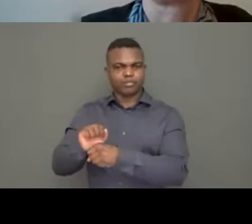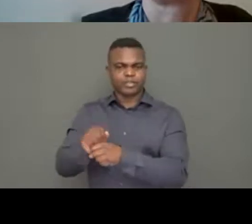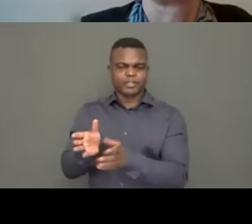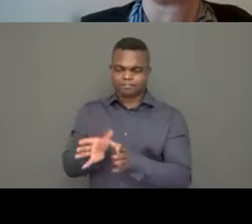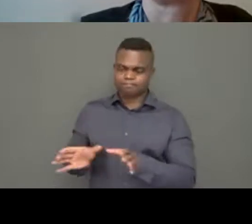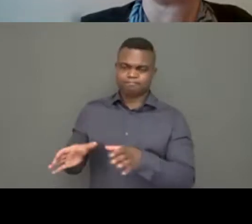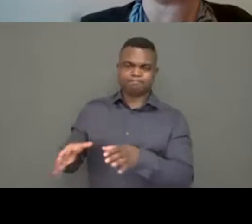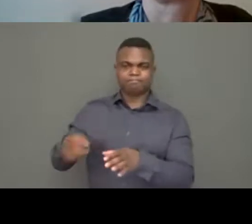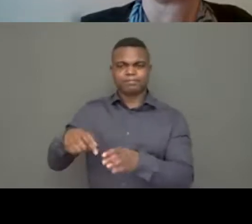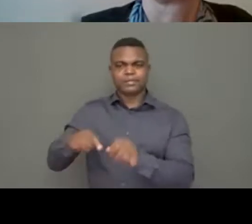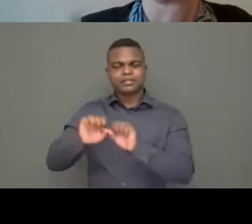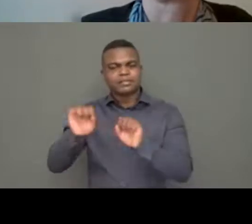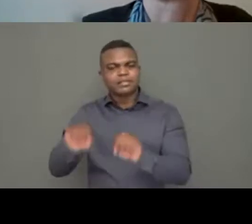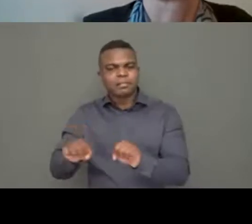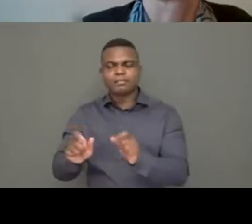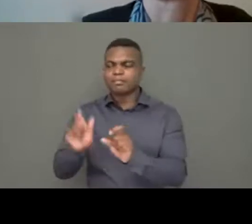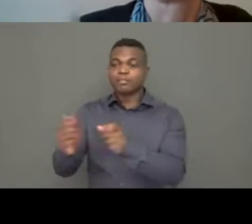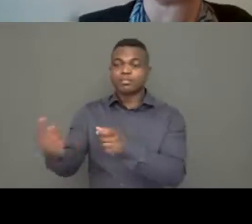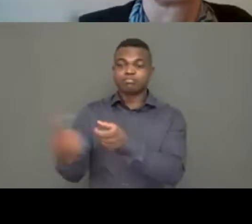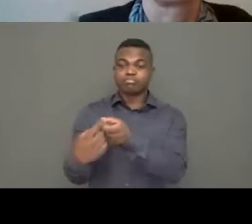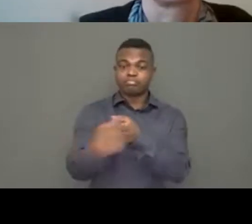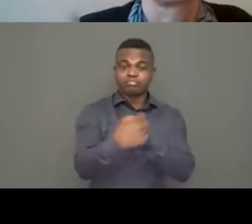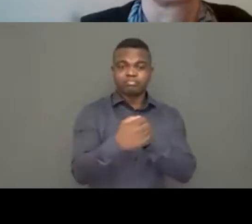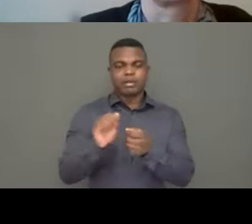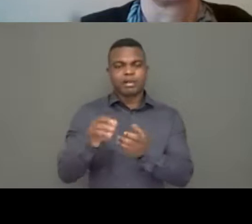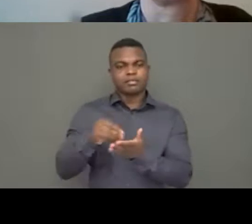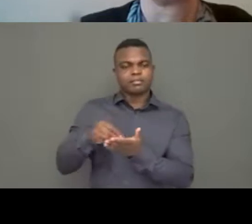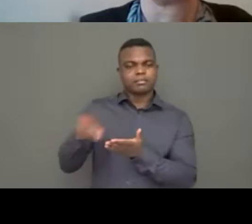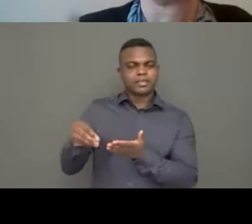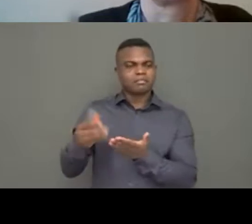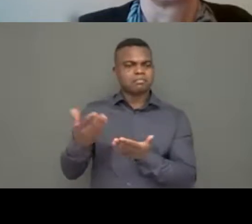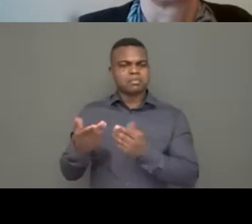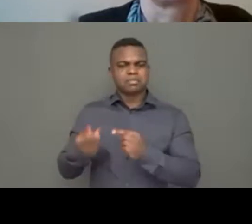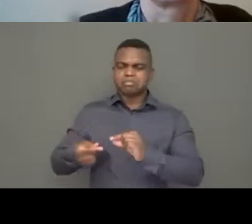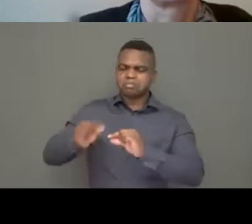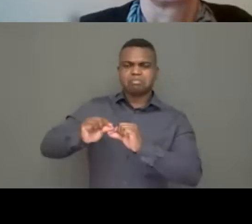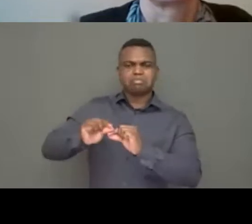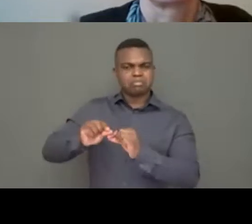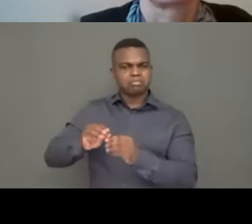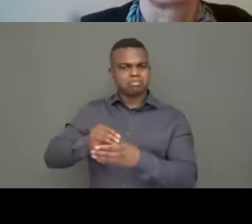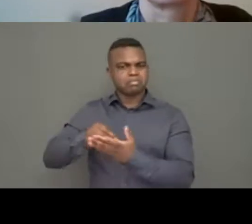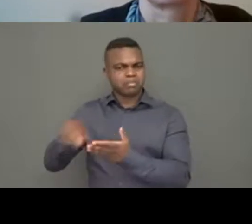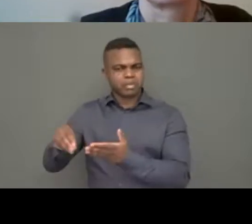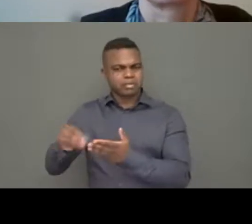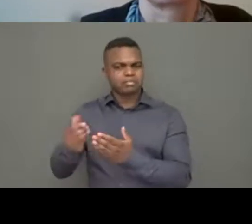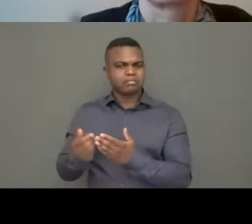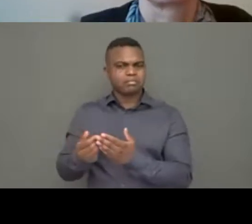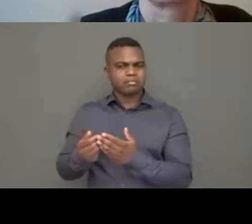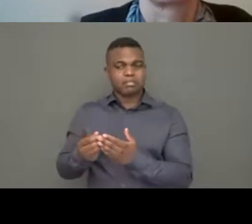extra for those products they want to buy. So